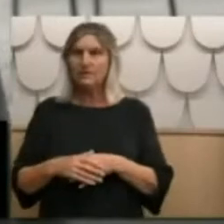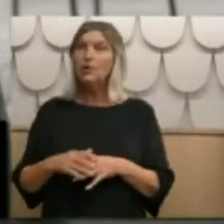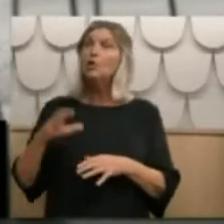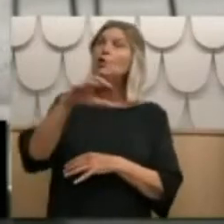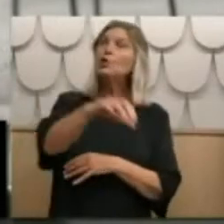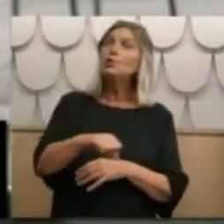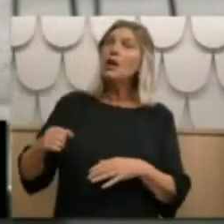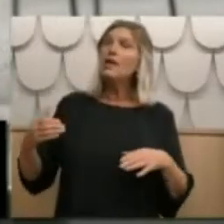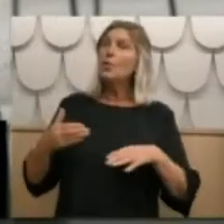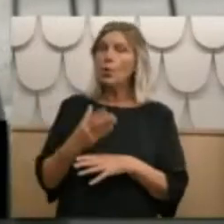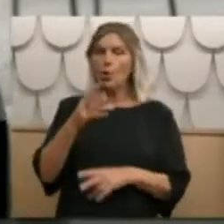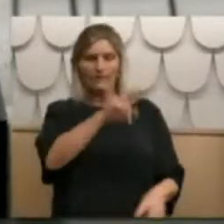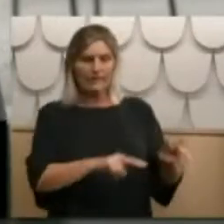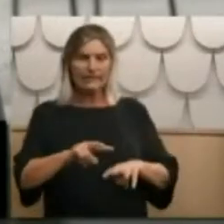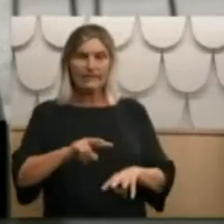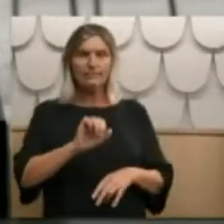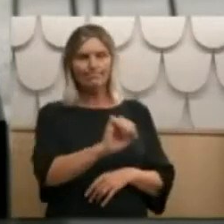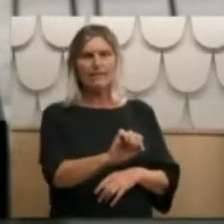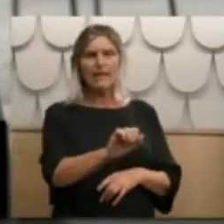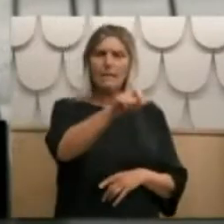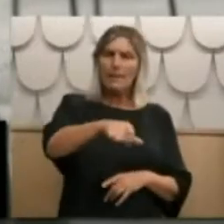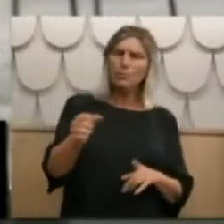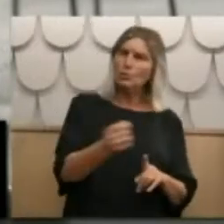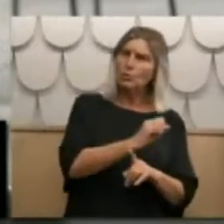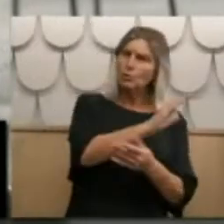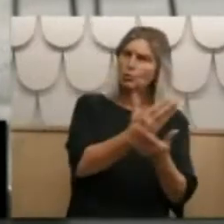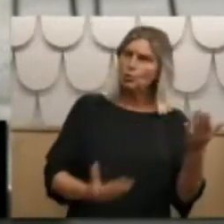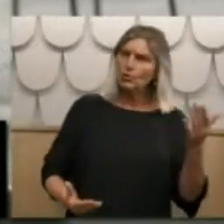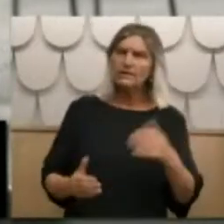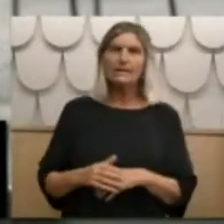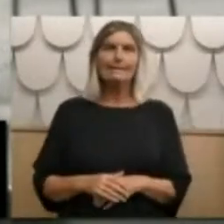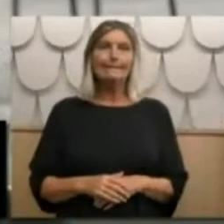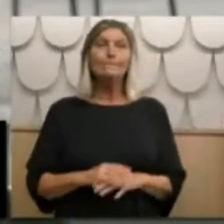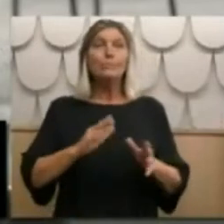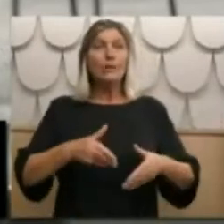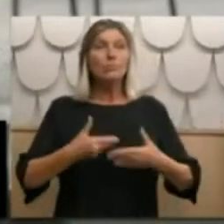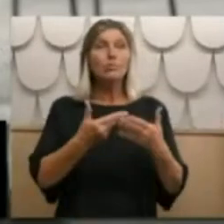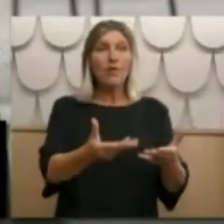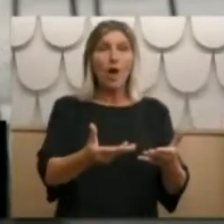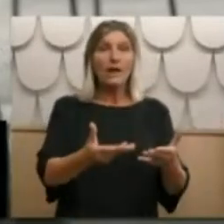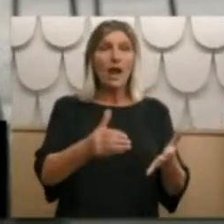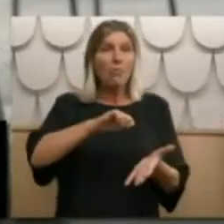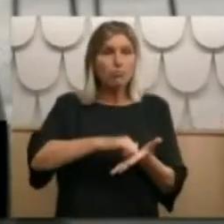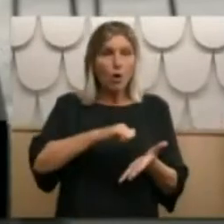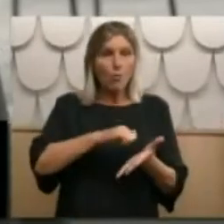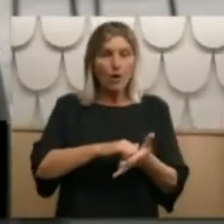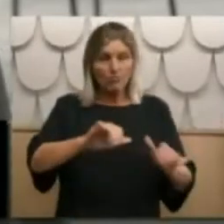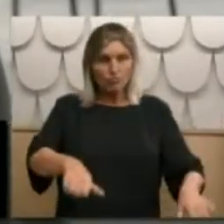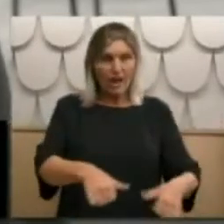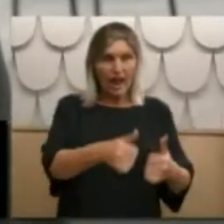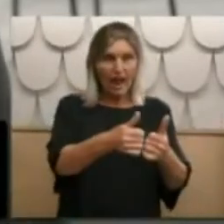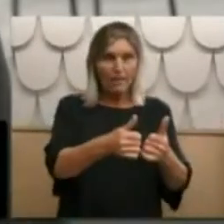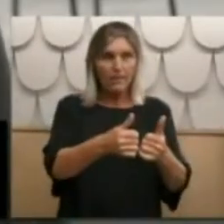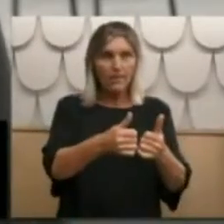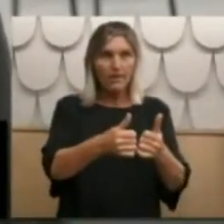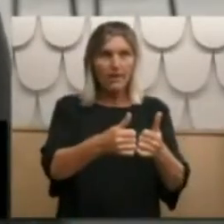over the work of assessing claims and providing appropriate rehabilitation and allocating compensation for survivors of abuse in